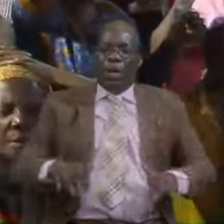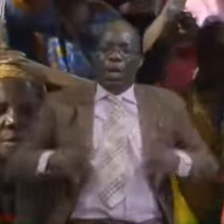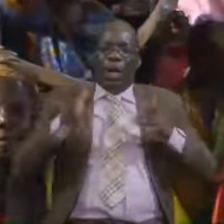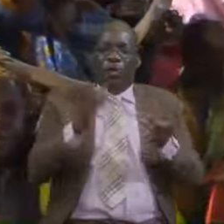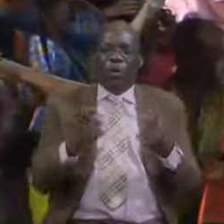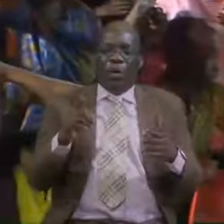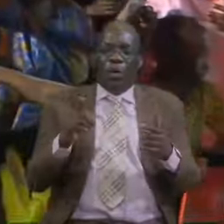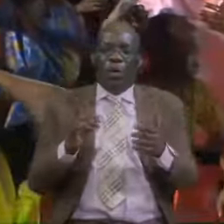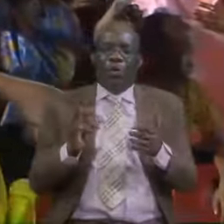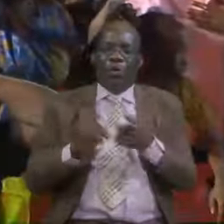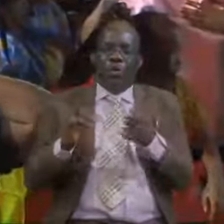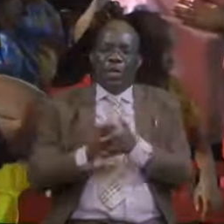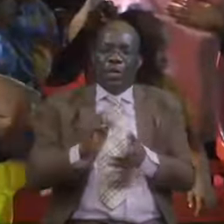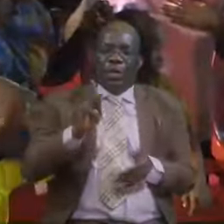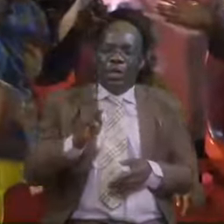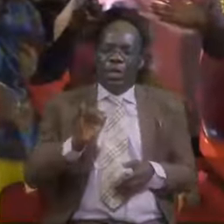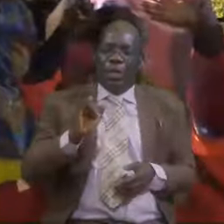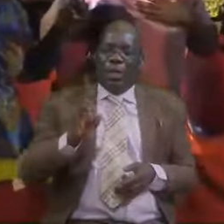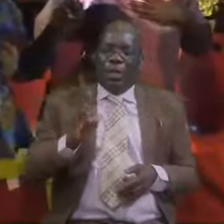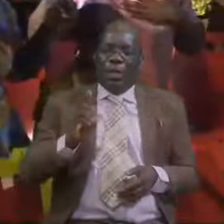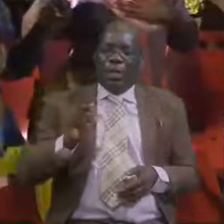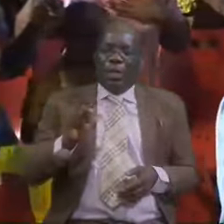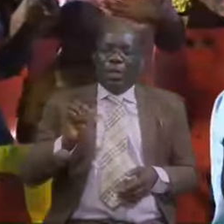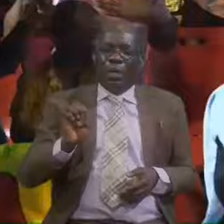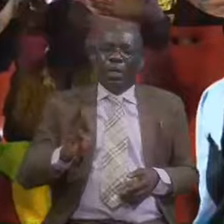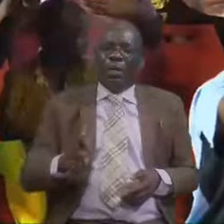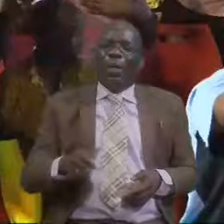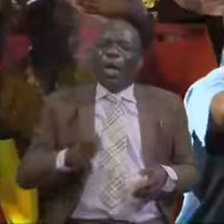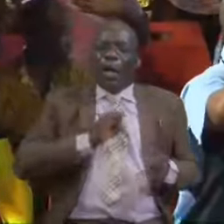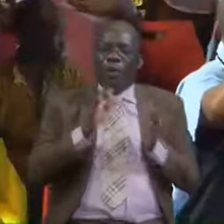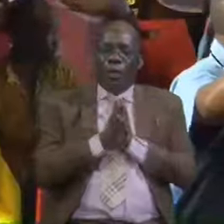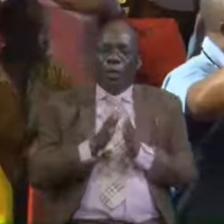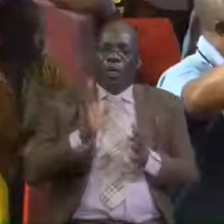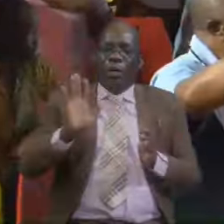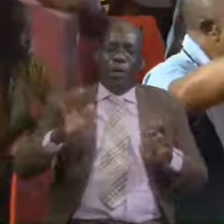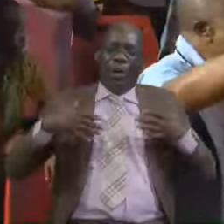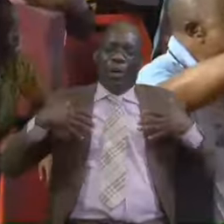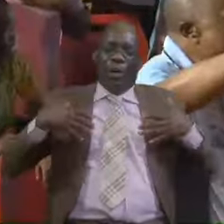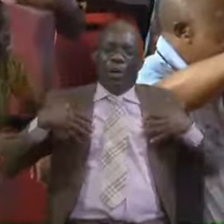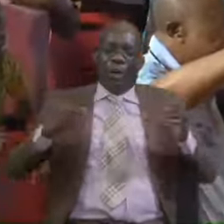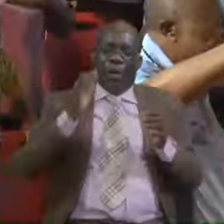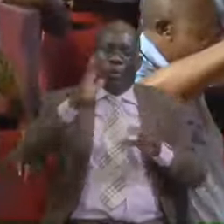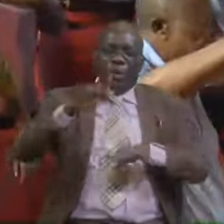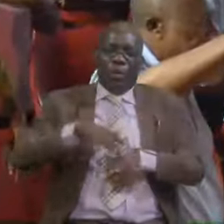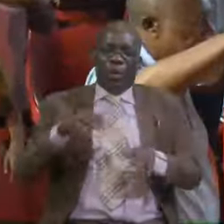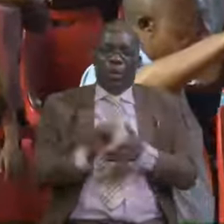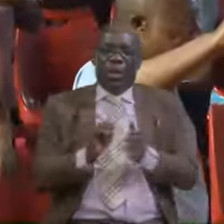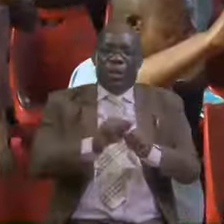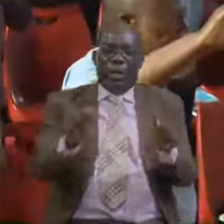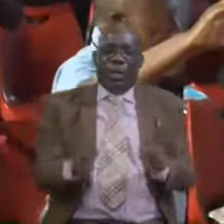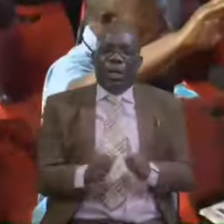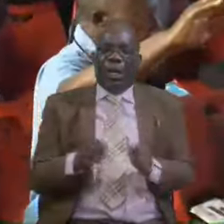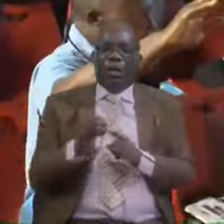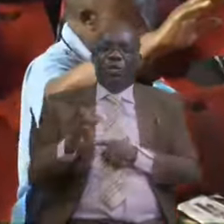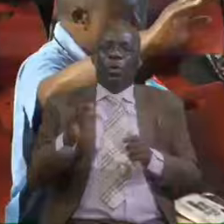Lord, I pray your healing will touch that area too. Every part of their